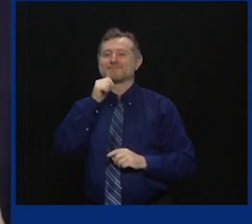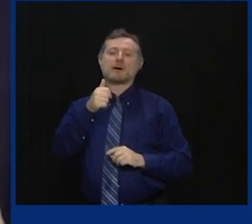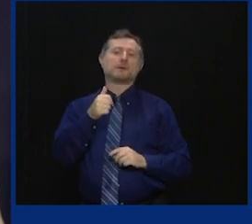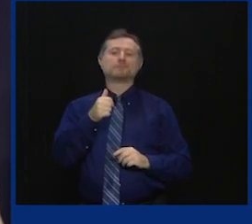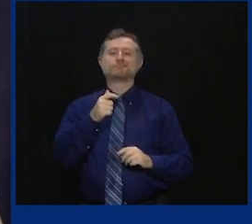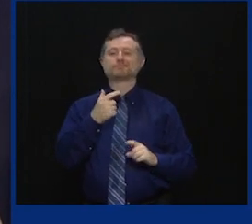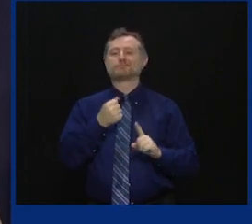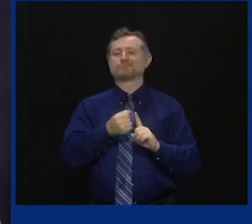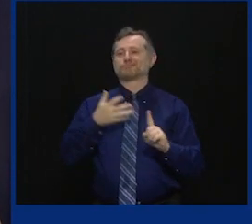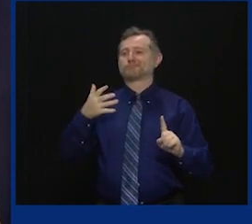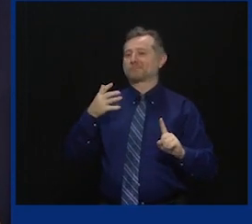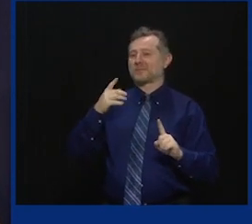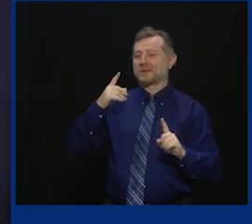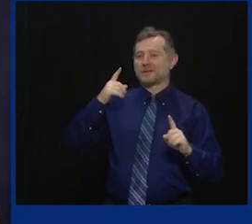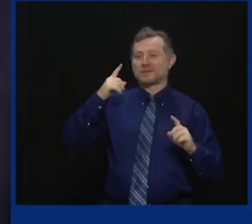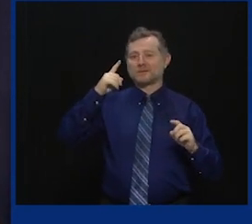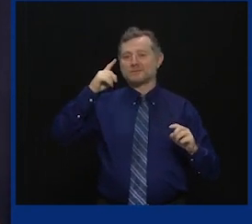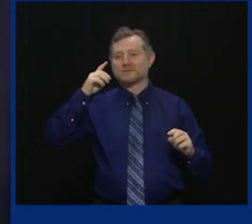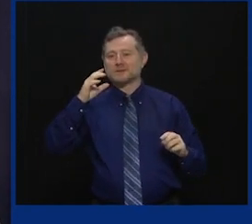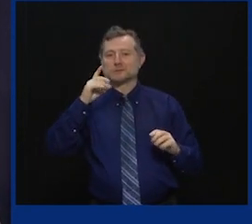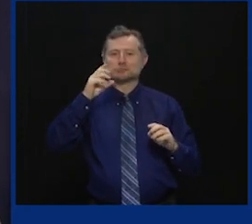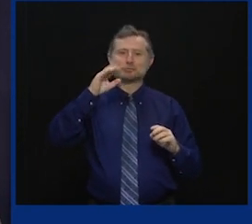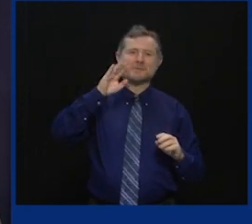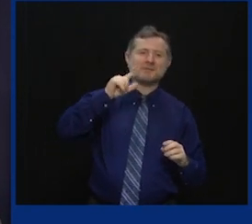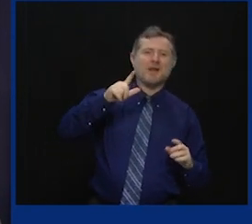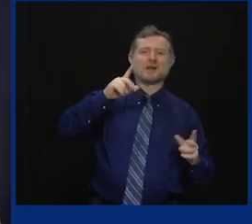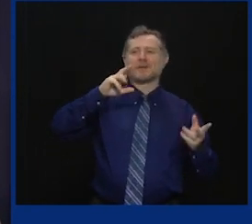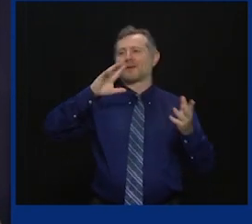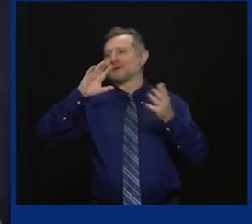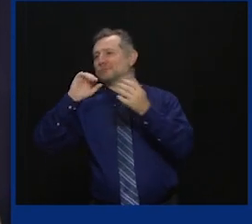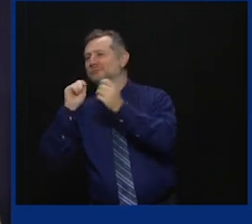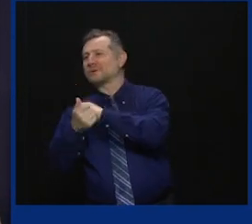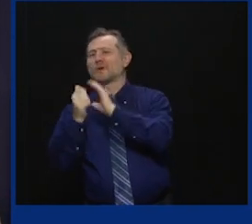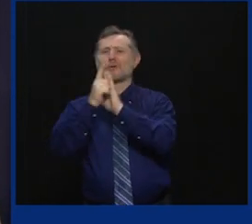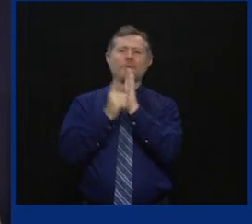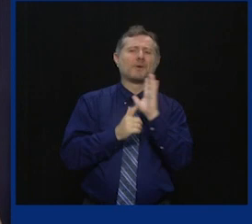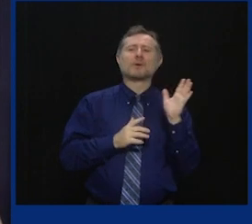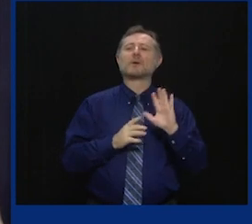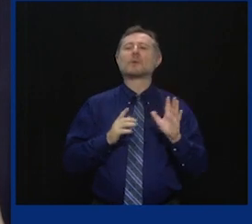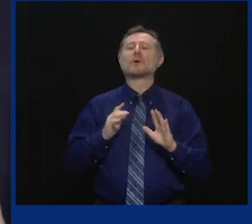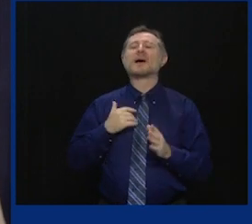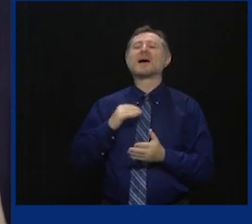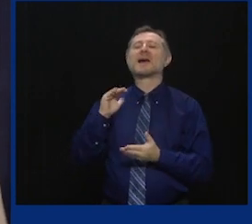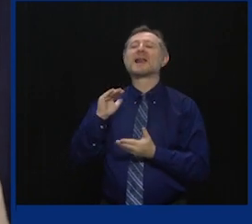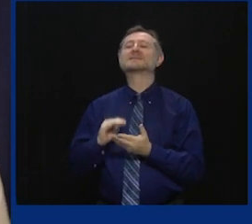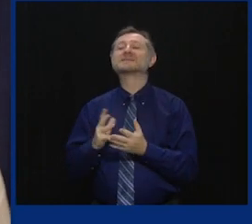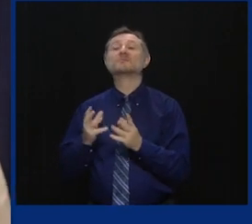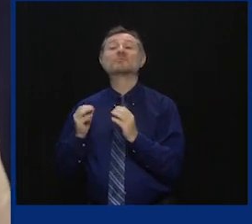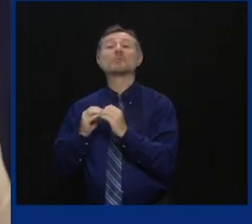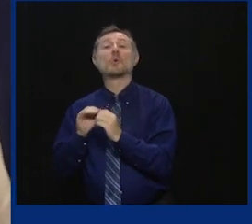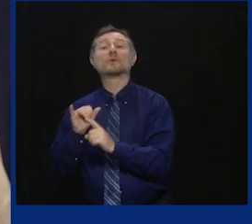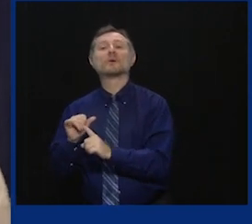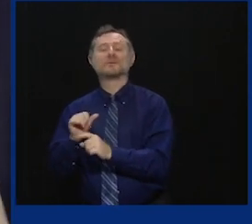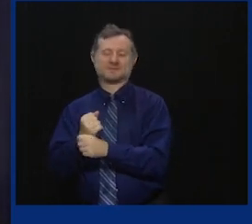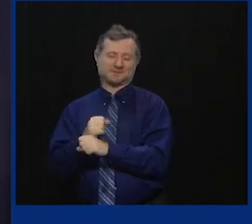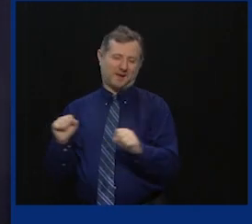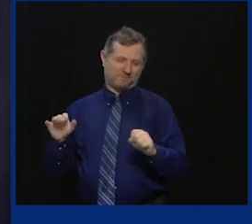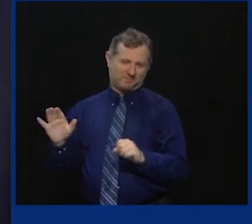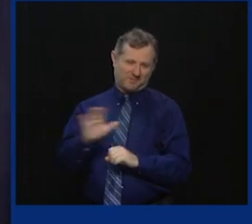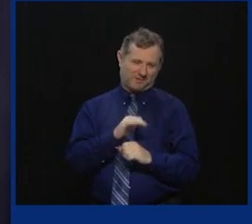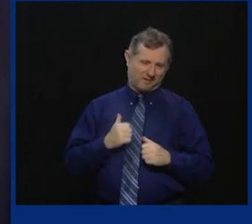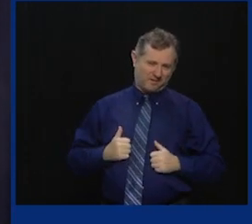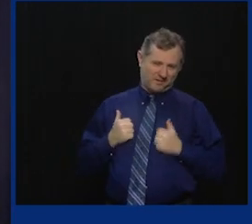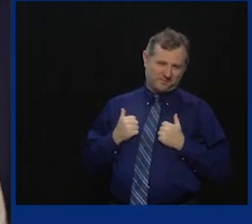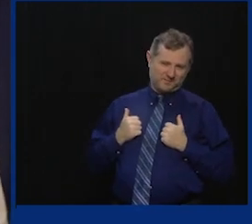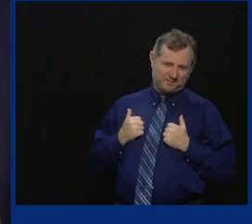here because less is more saves lives. There has been a brewing crisis in our jails and prisons across the